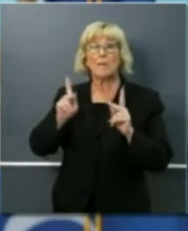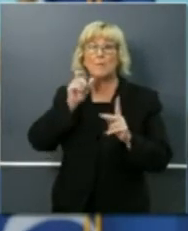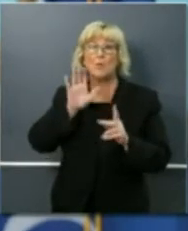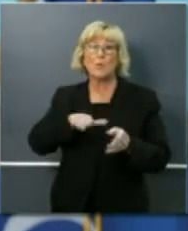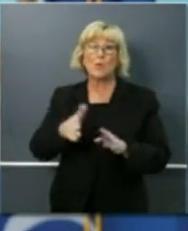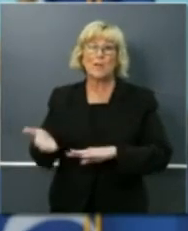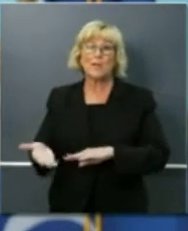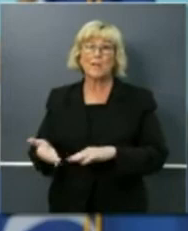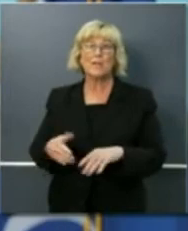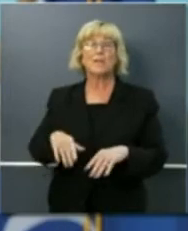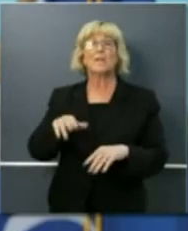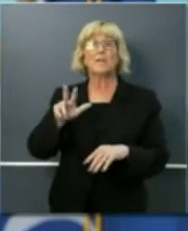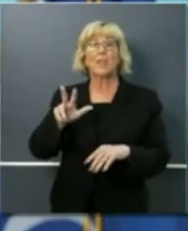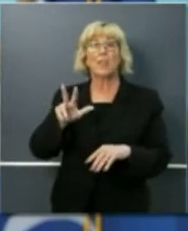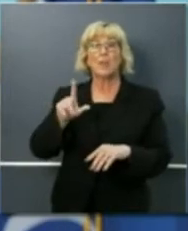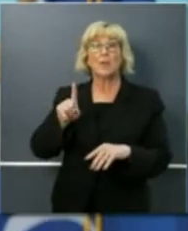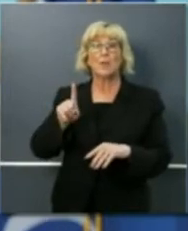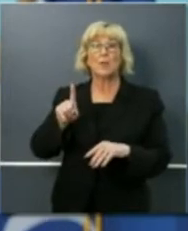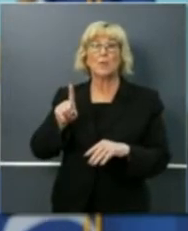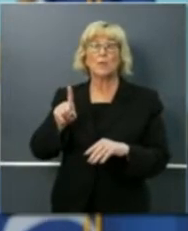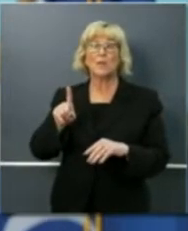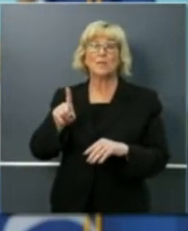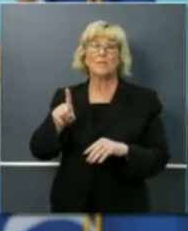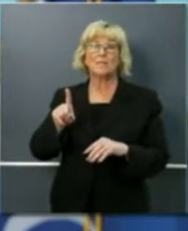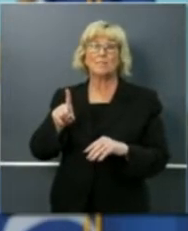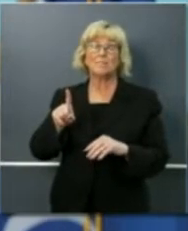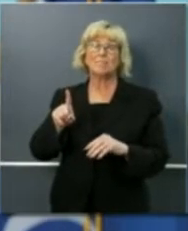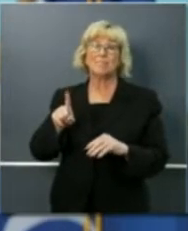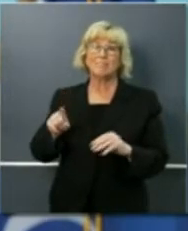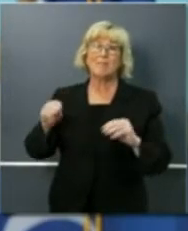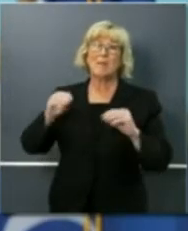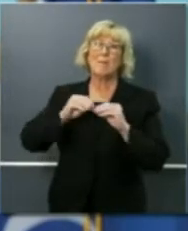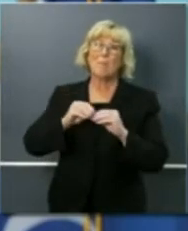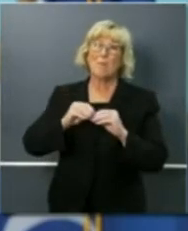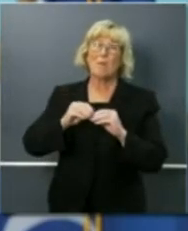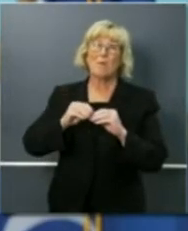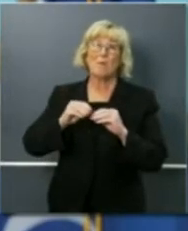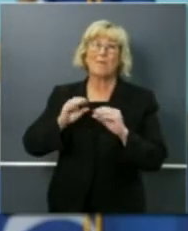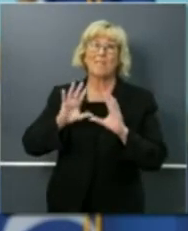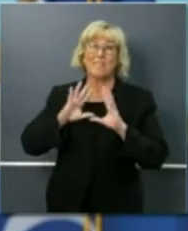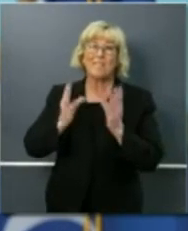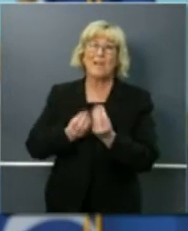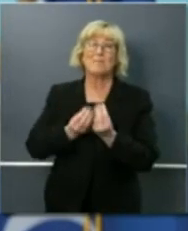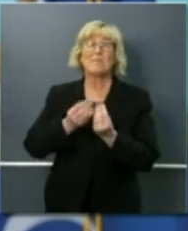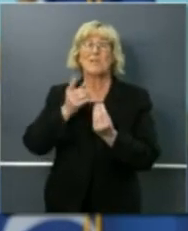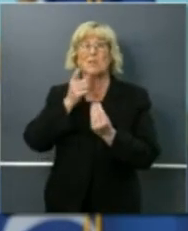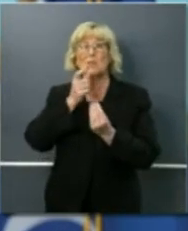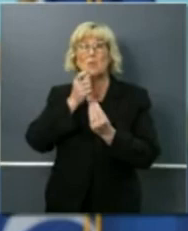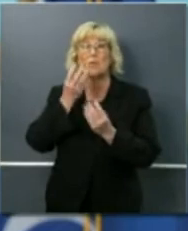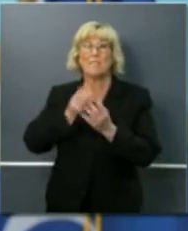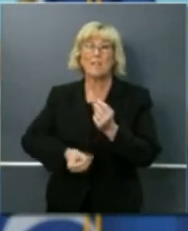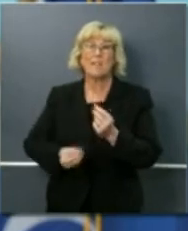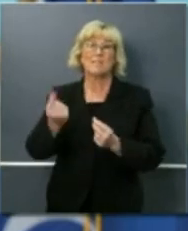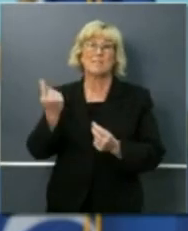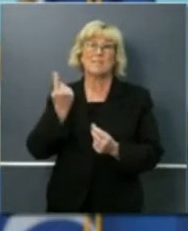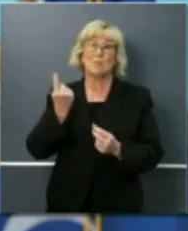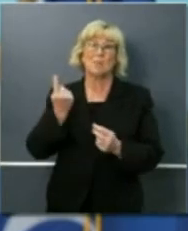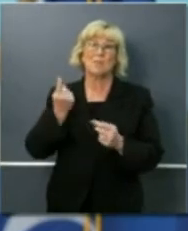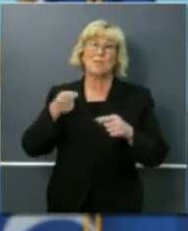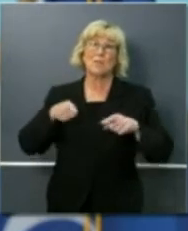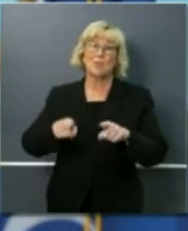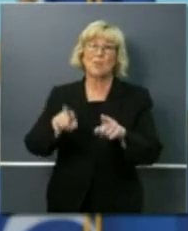lives, 31 additional families that have a loved one that lost their lives from this